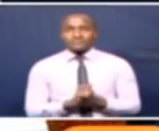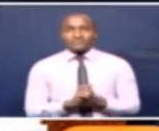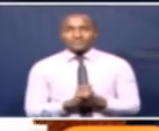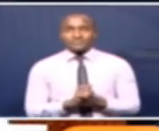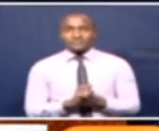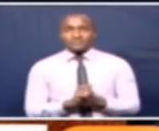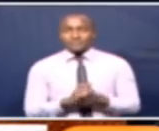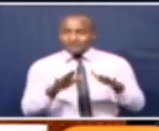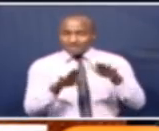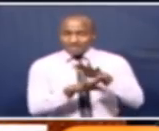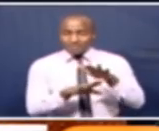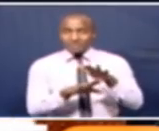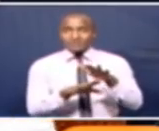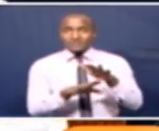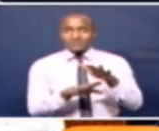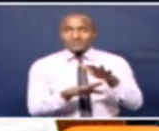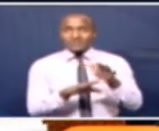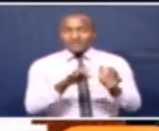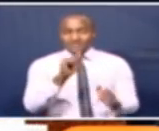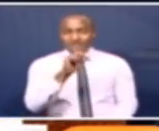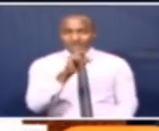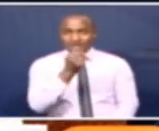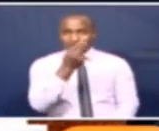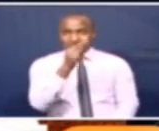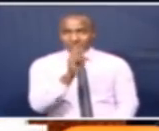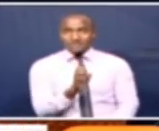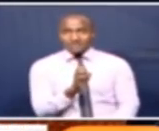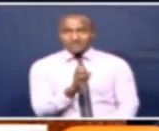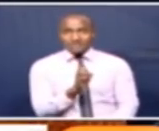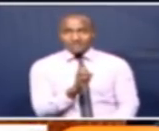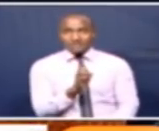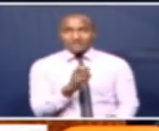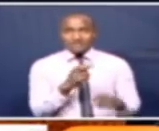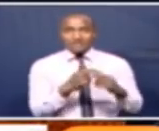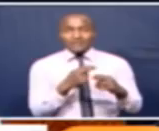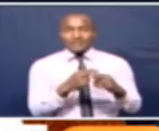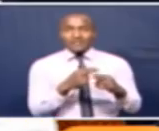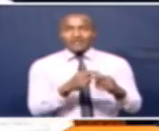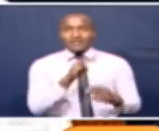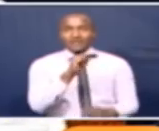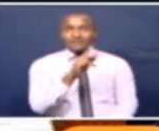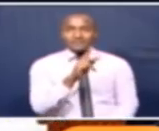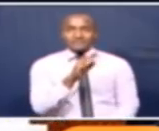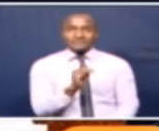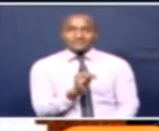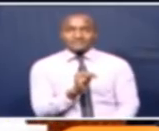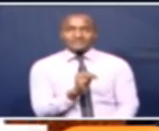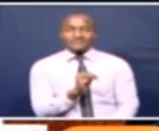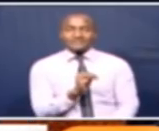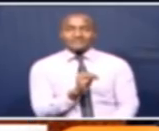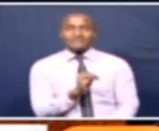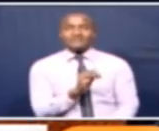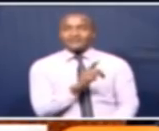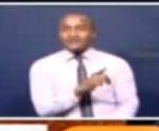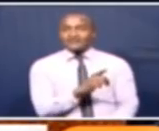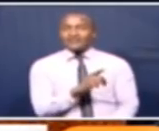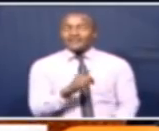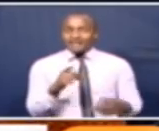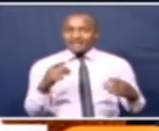the deputy head teacher, Mr. Augustine, he was called MKM, Malaika Kasoromba, an angel without